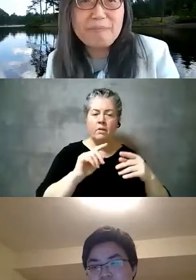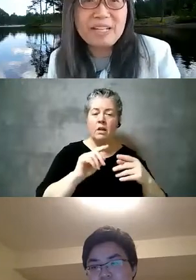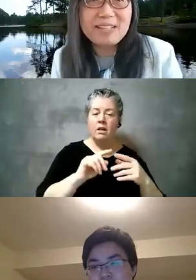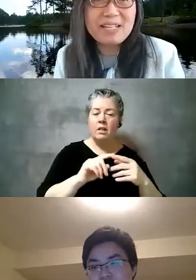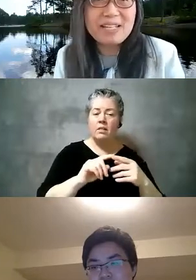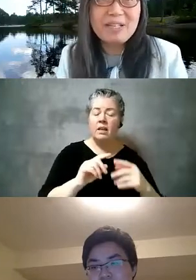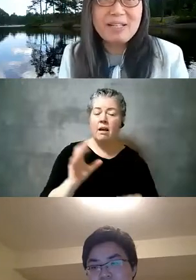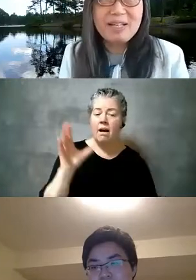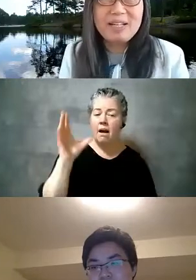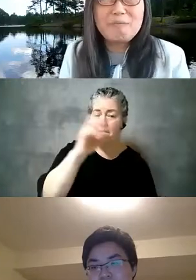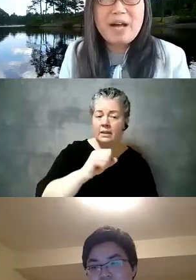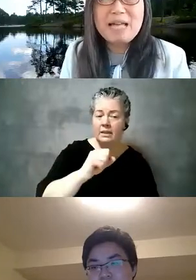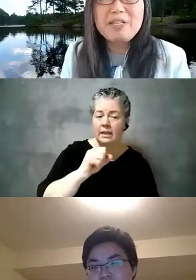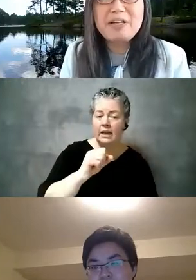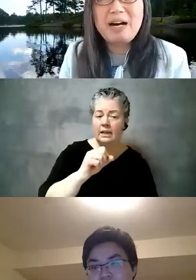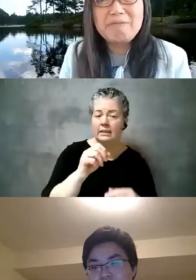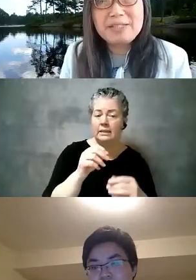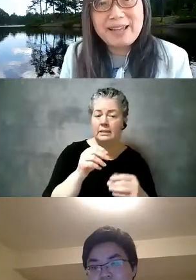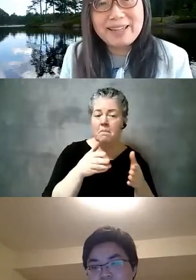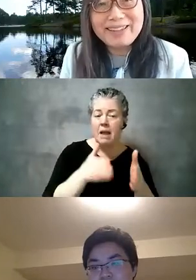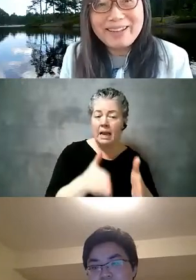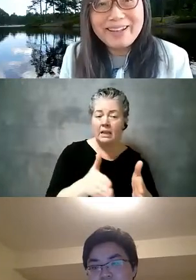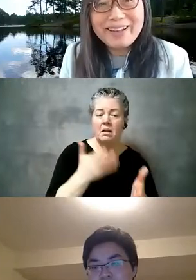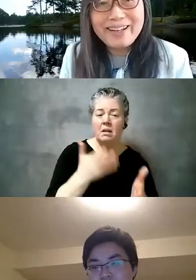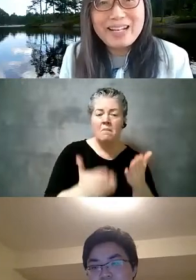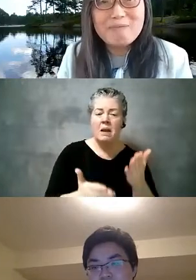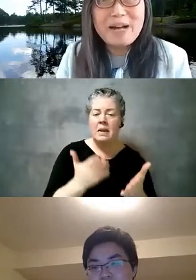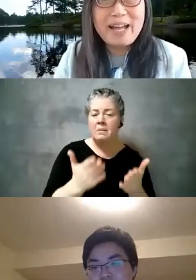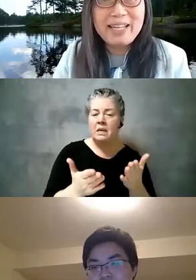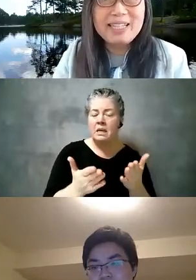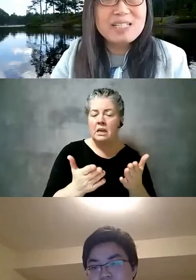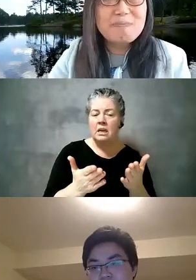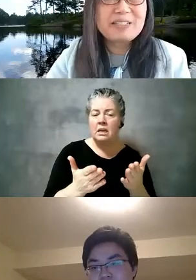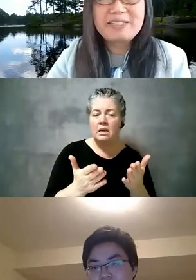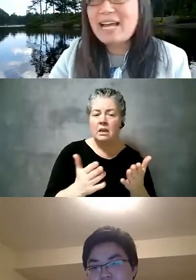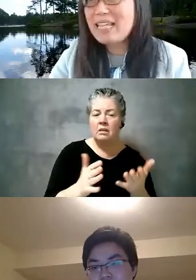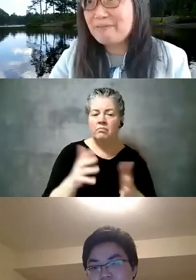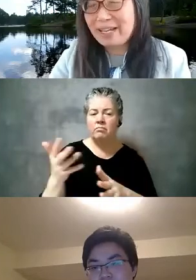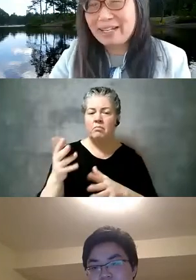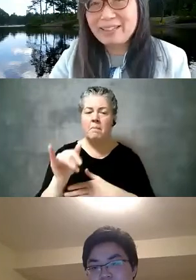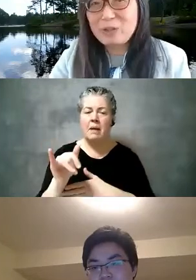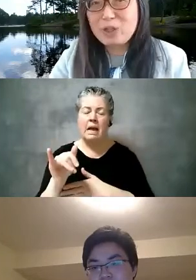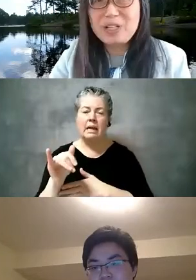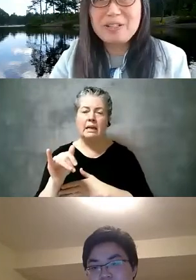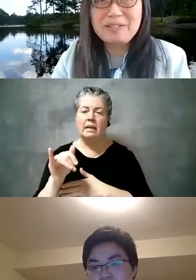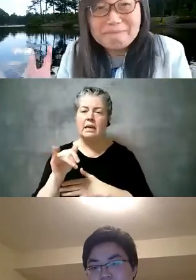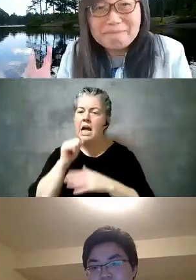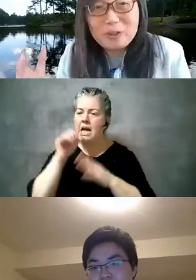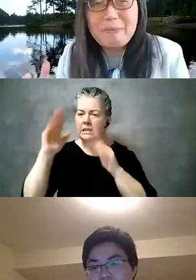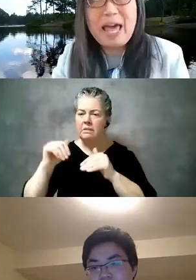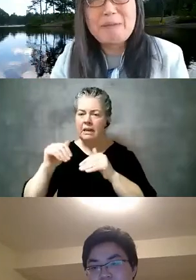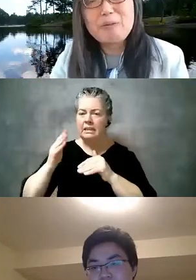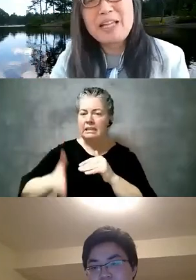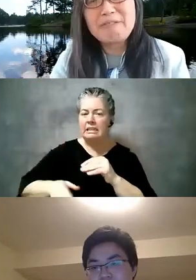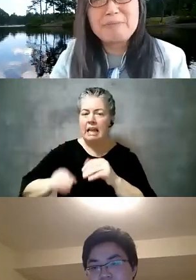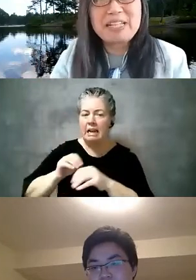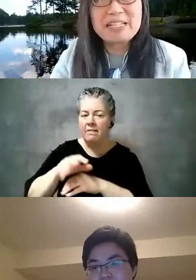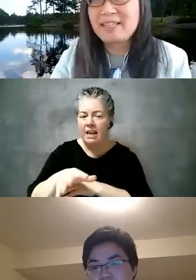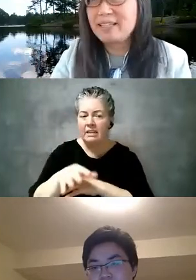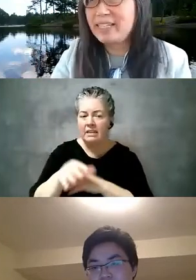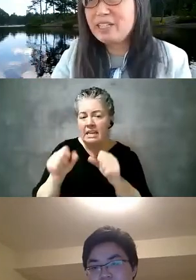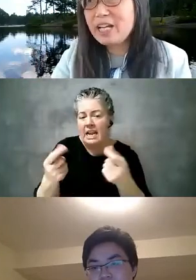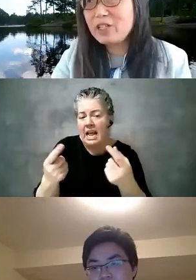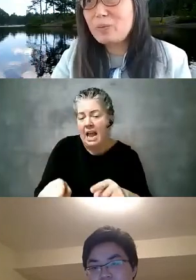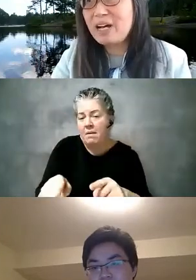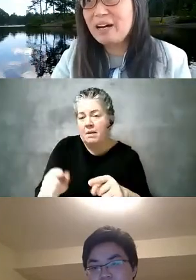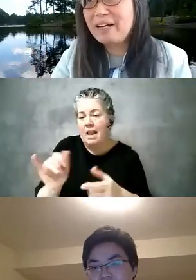hypothesized mechanism might be offset by unexpected side effect, which we know could happen quite often in medicine,